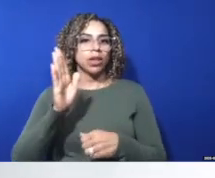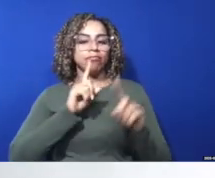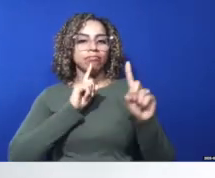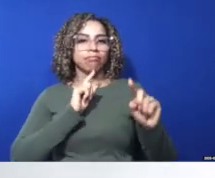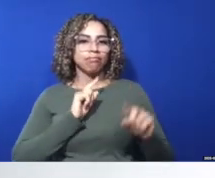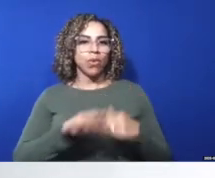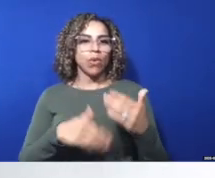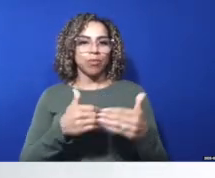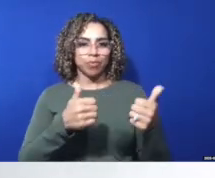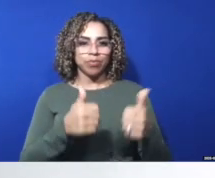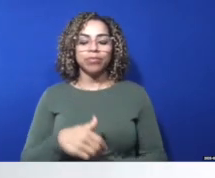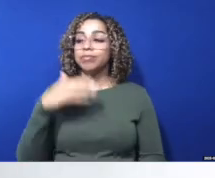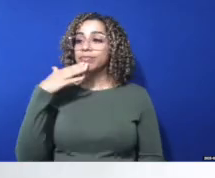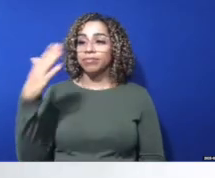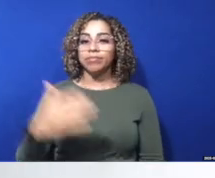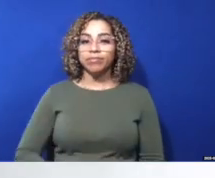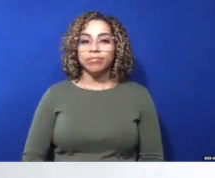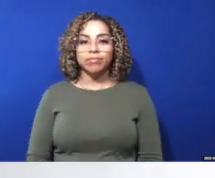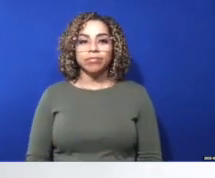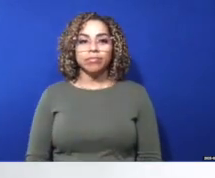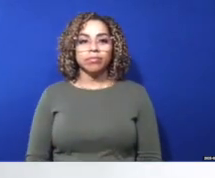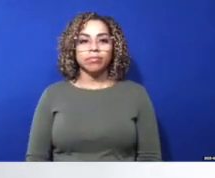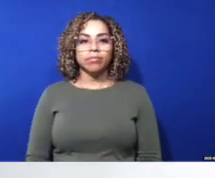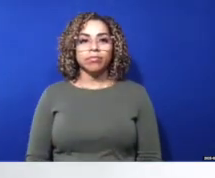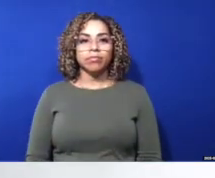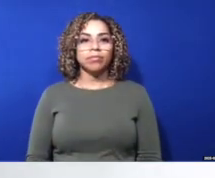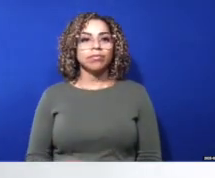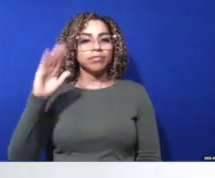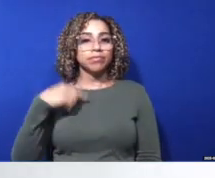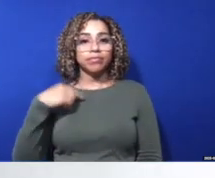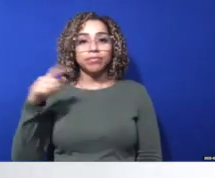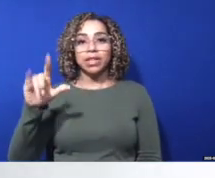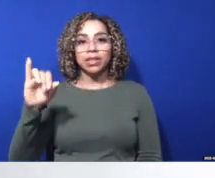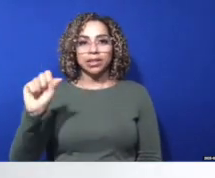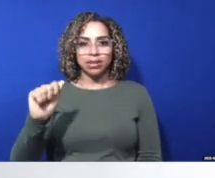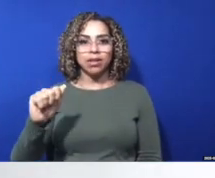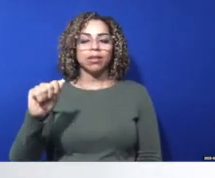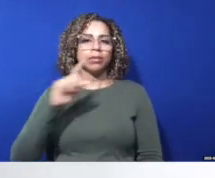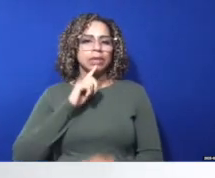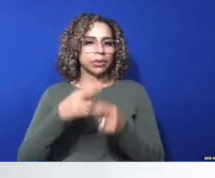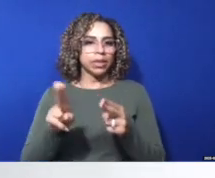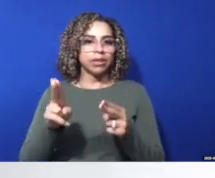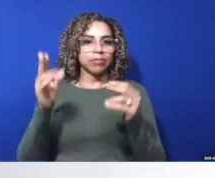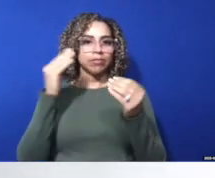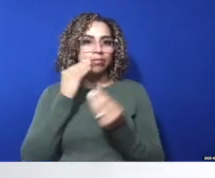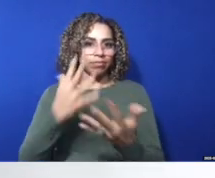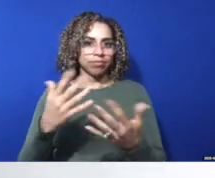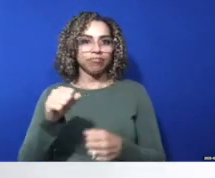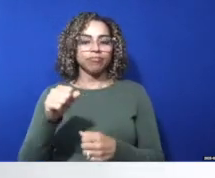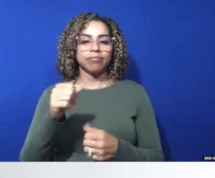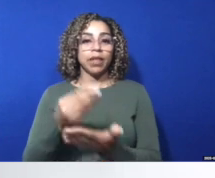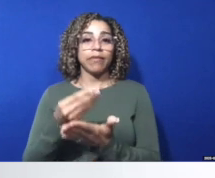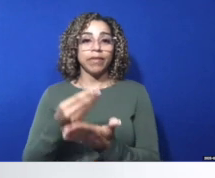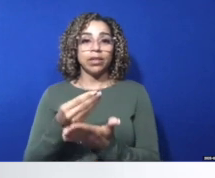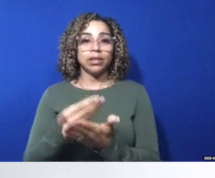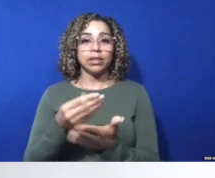Thanks. Thank you. Well, and I can offer really quick as well. This is Lisa McCumber, that yes, our funding plan will cover both